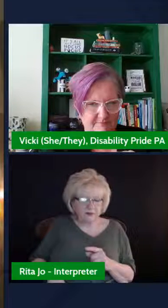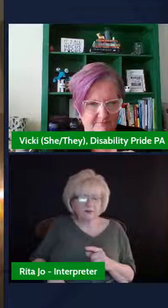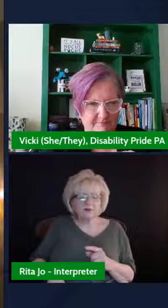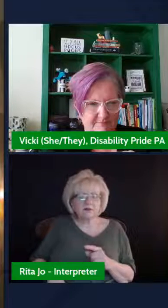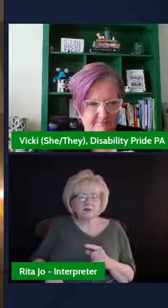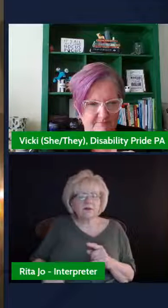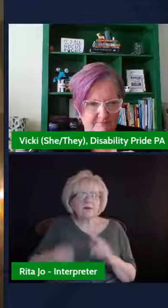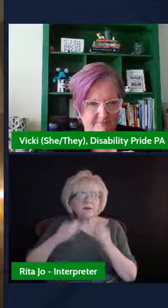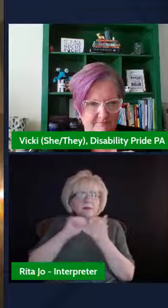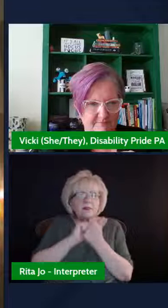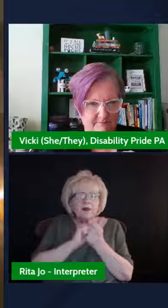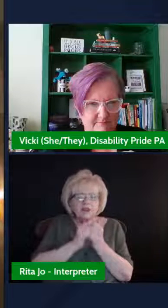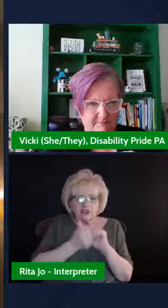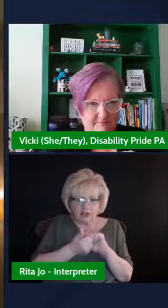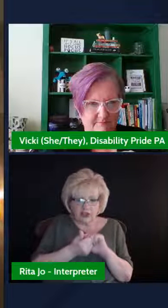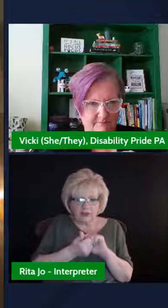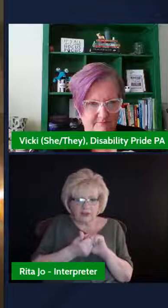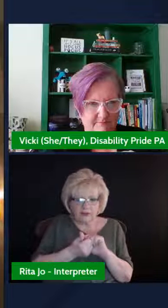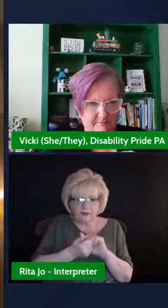to changing it and saying,